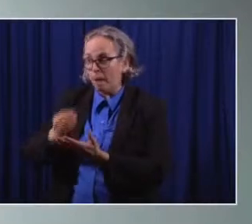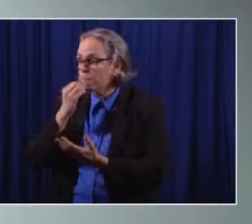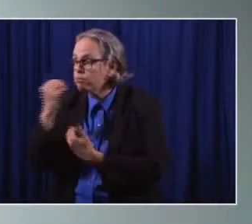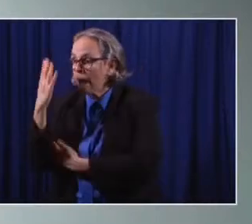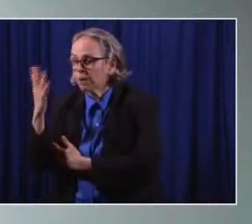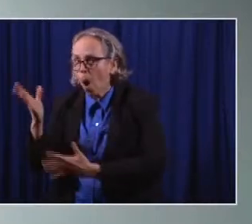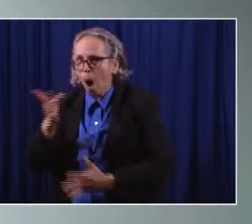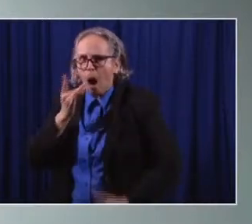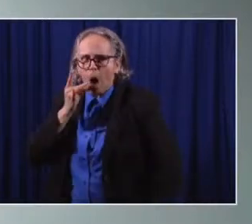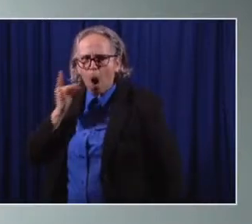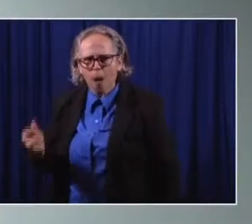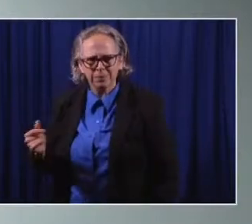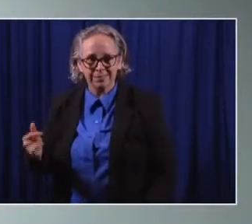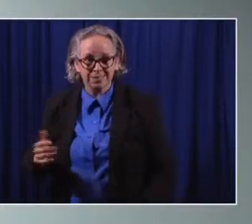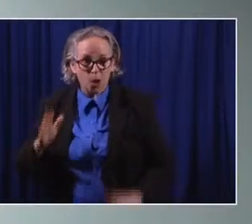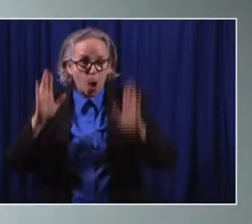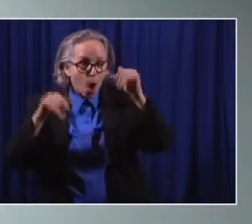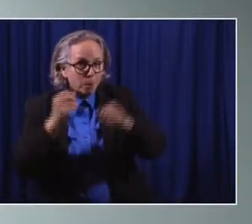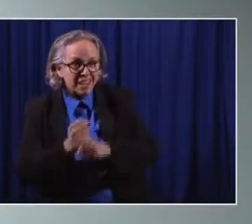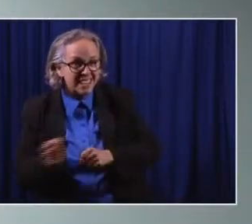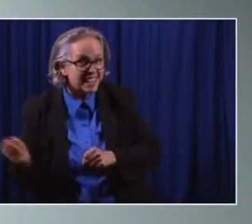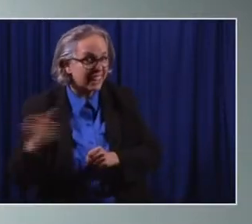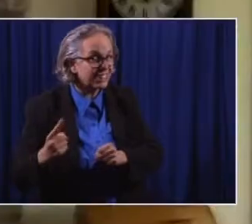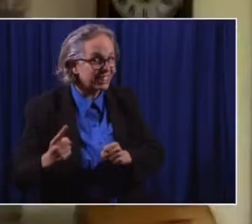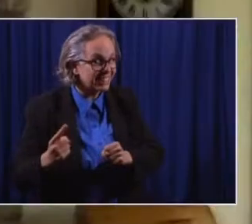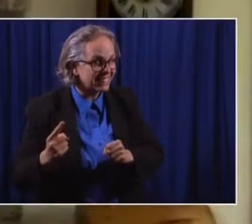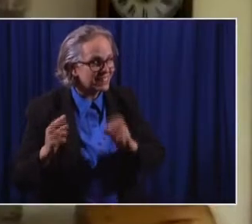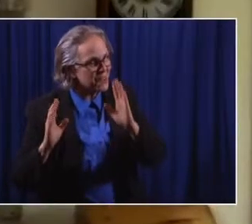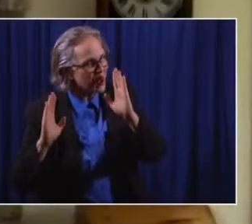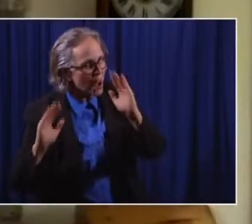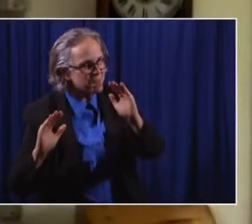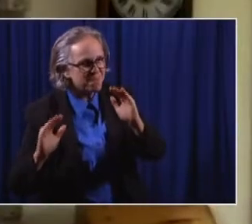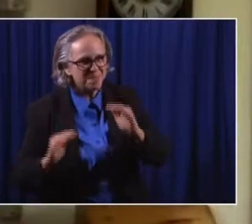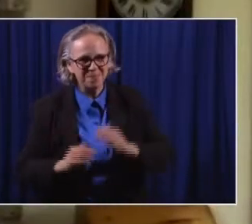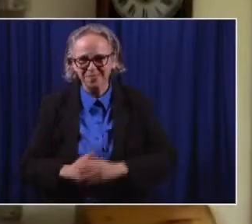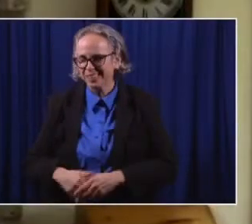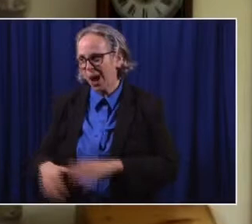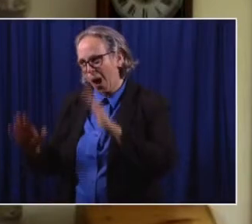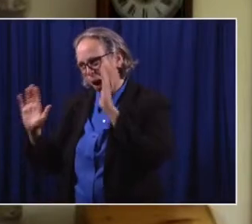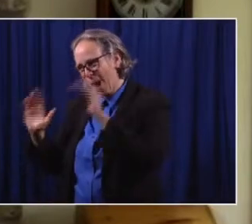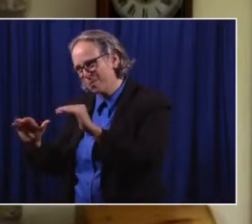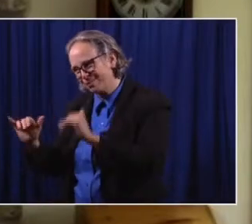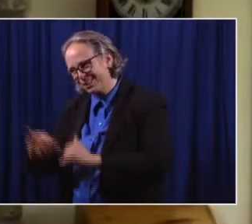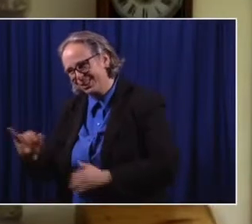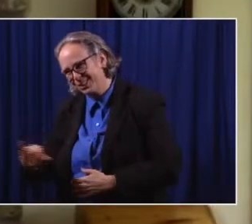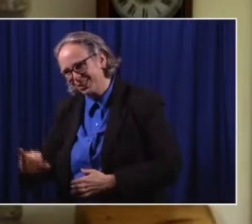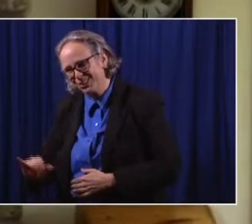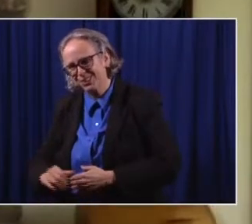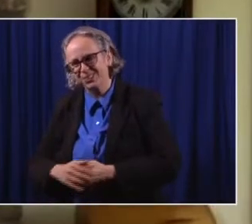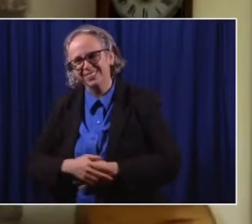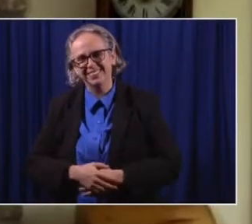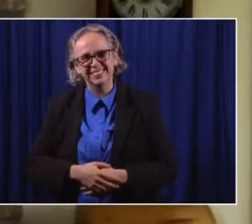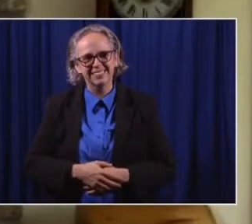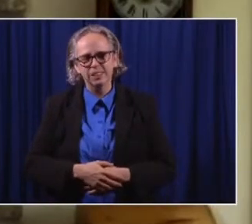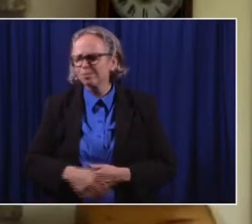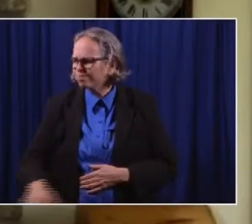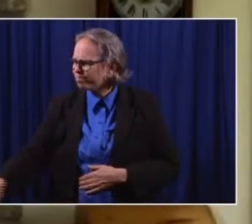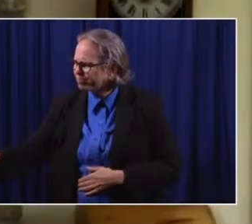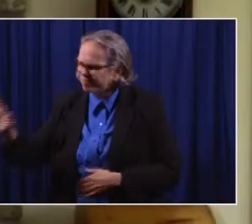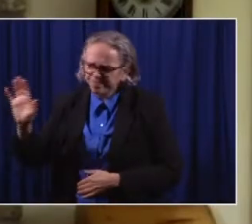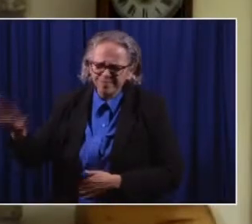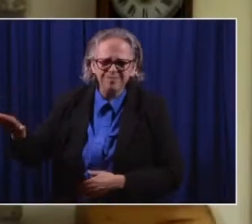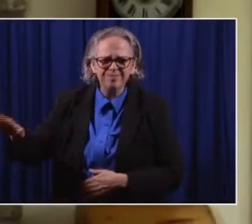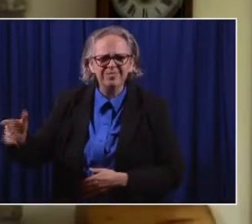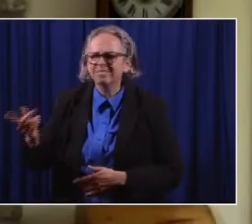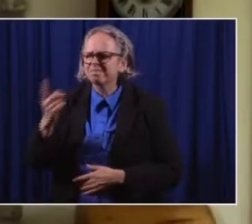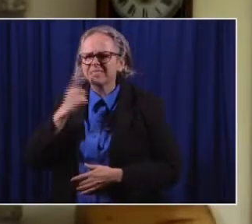year, hopefully we won't have masks on when we see you there. We hope to be there. We hope to be there. Well, let me tell me a little bit about